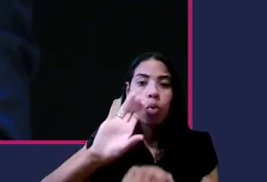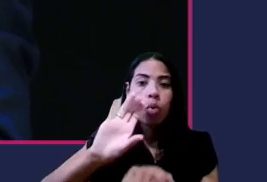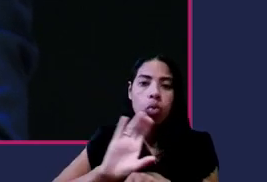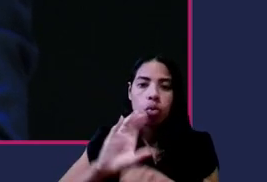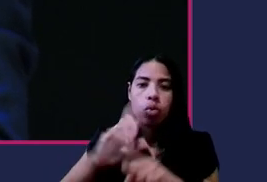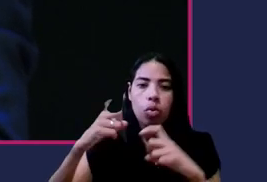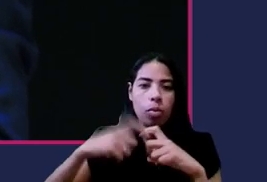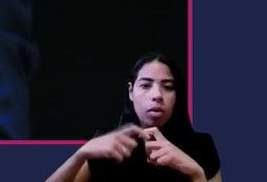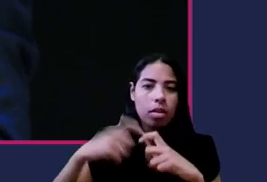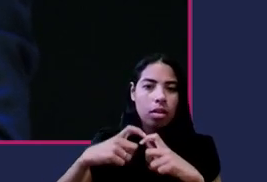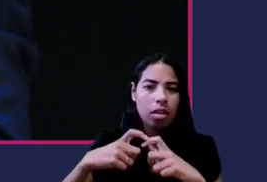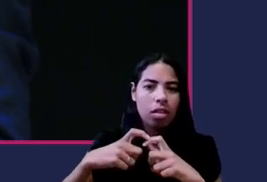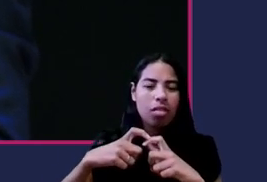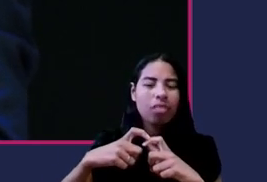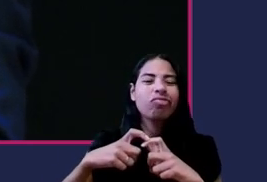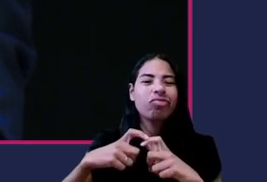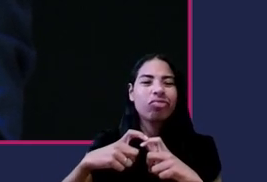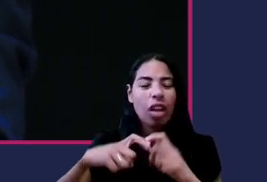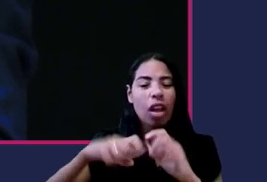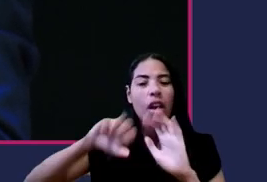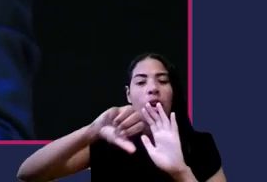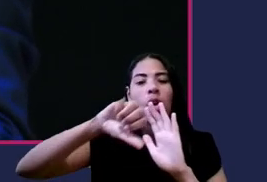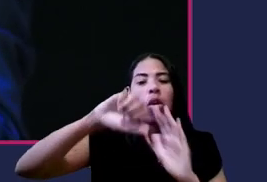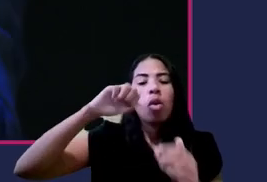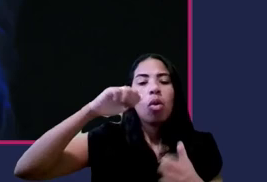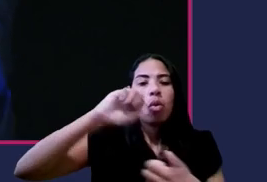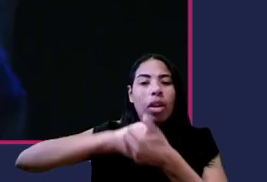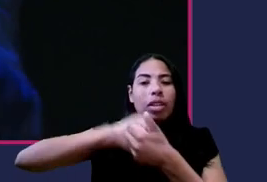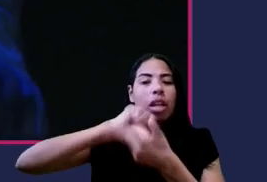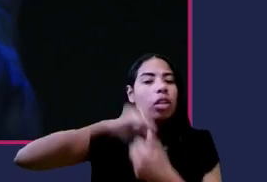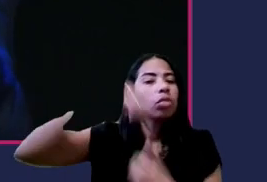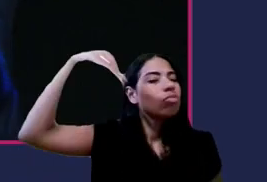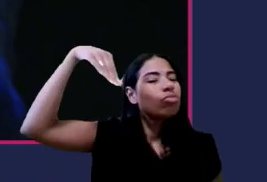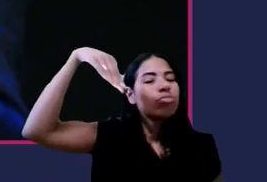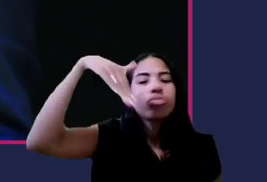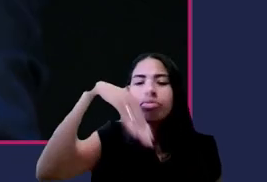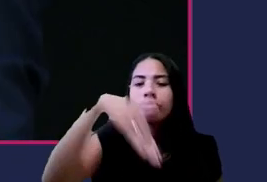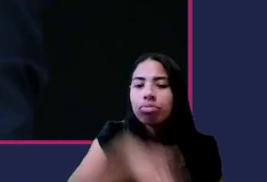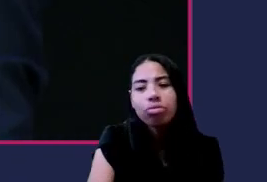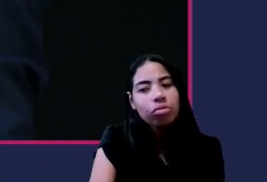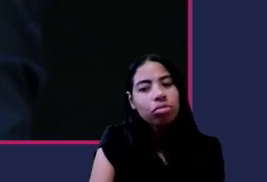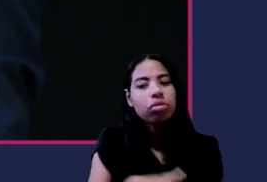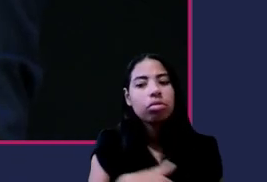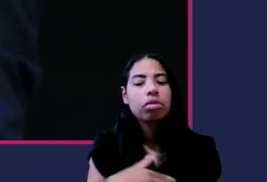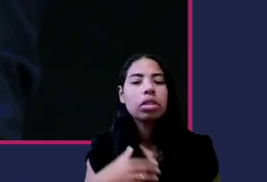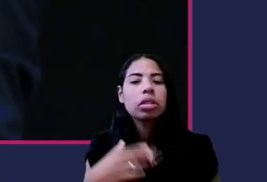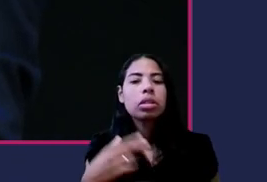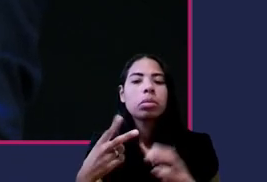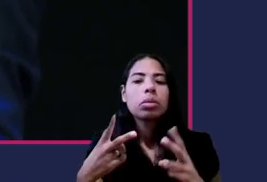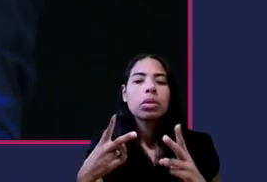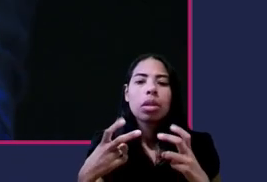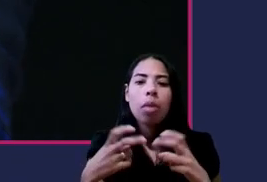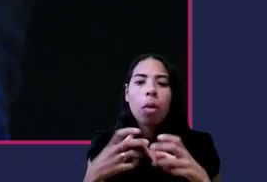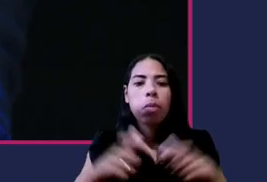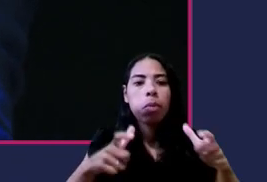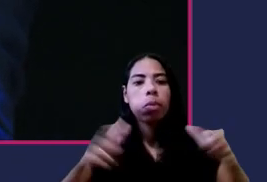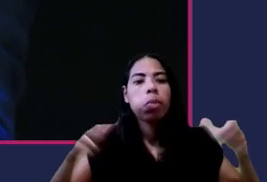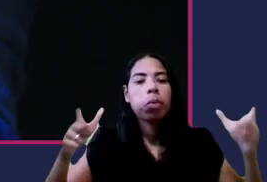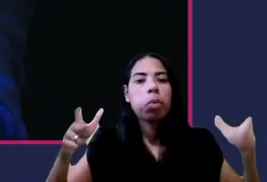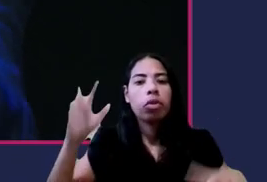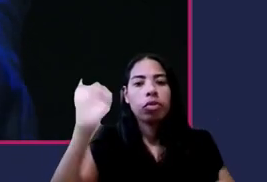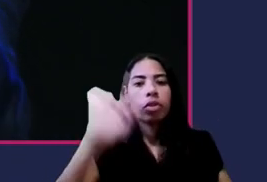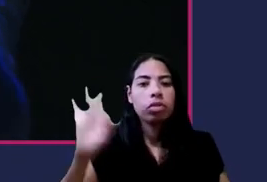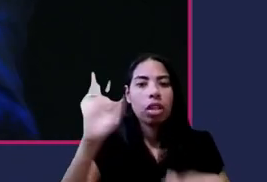world. The quality has decreased. We're only losing to India in numbers, but you see this